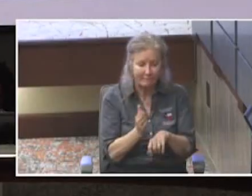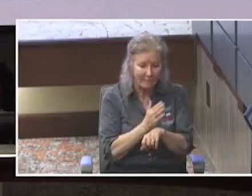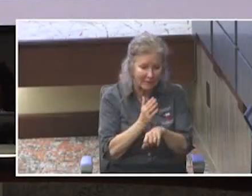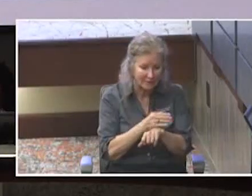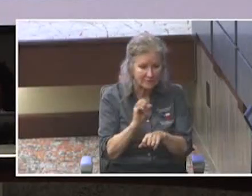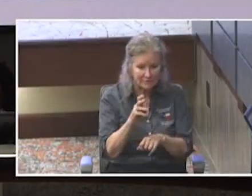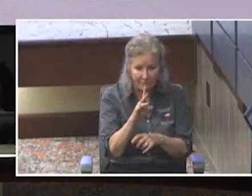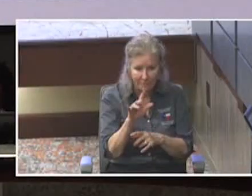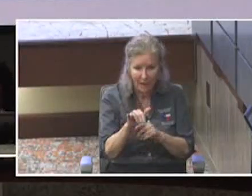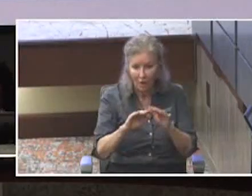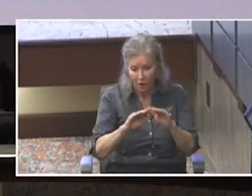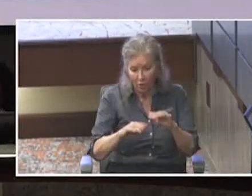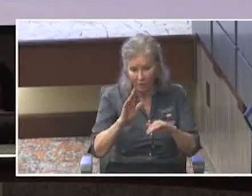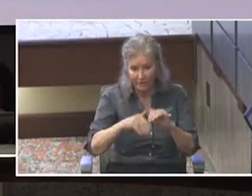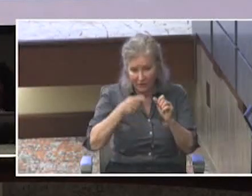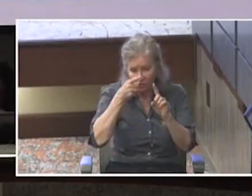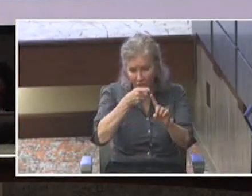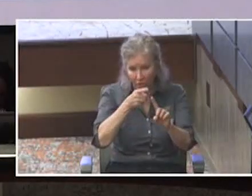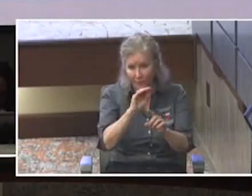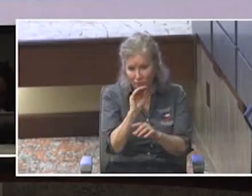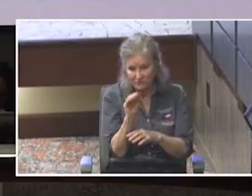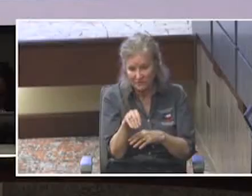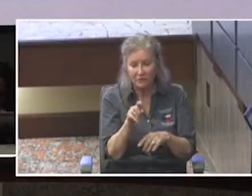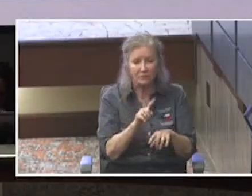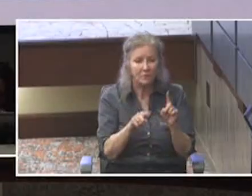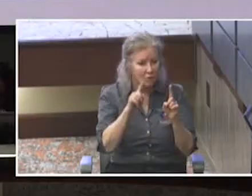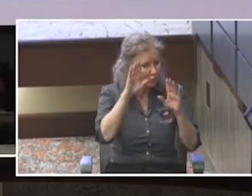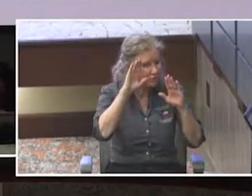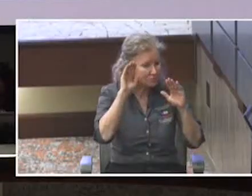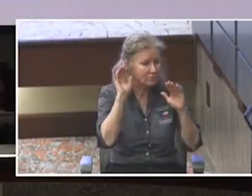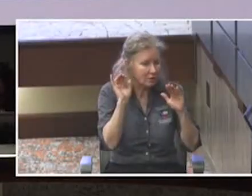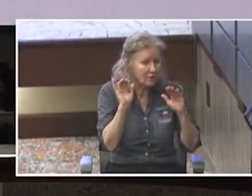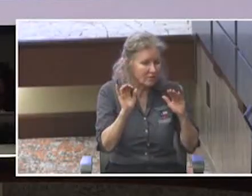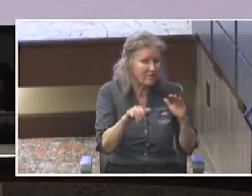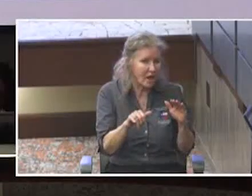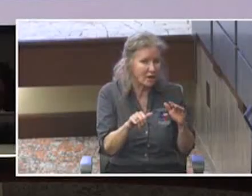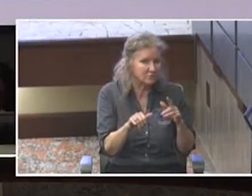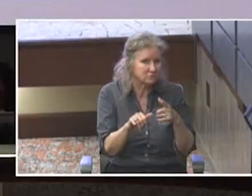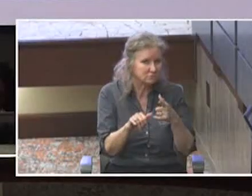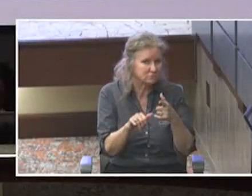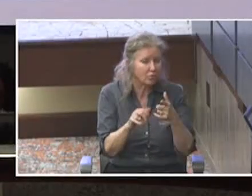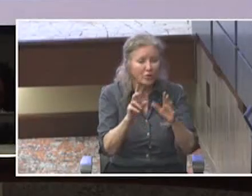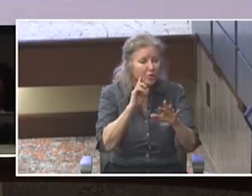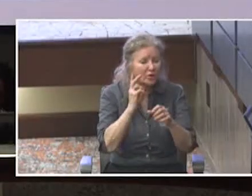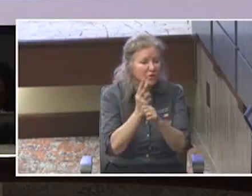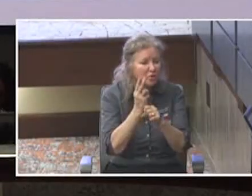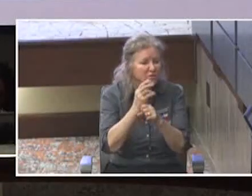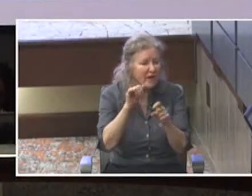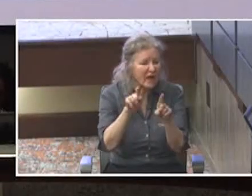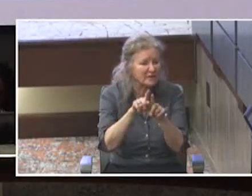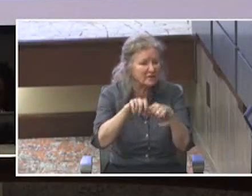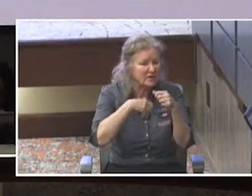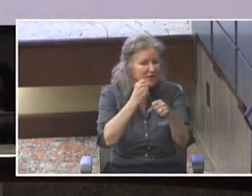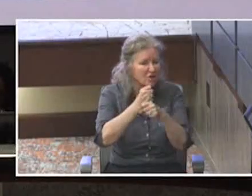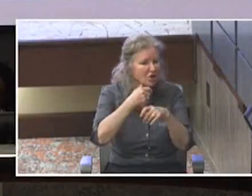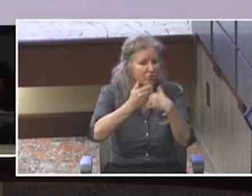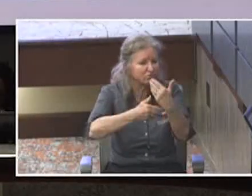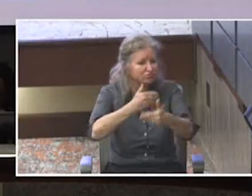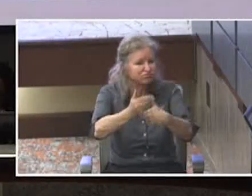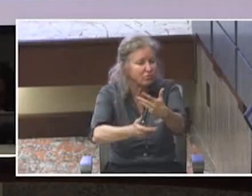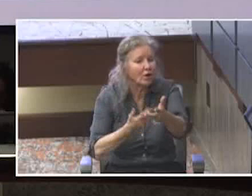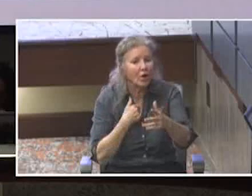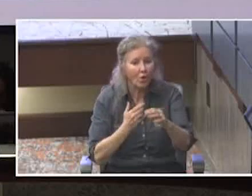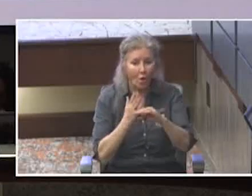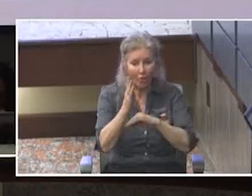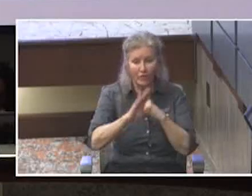bit lower than that target percentage, but we're expecting that to be utilized as the year progresses. We're over our